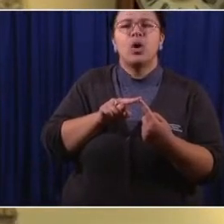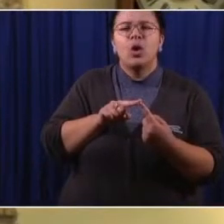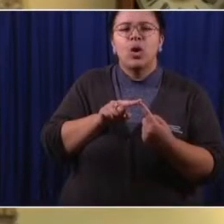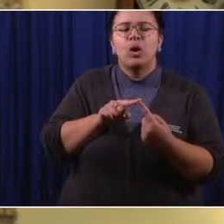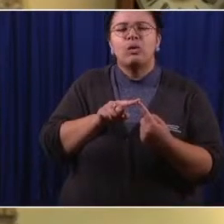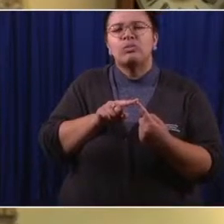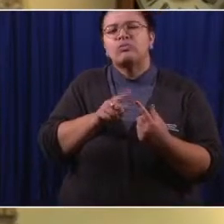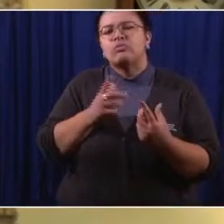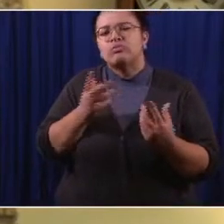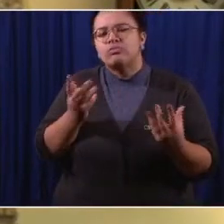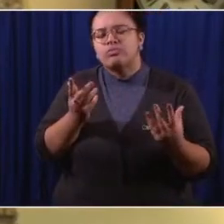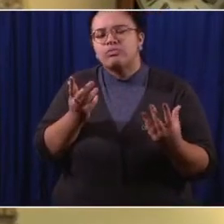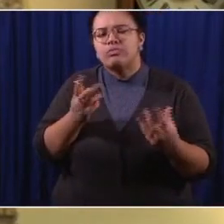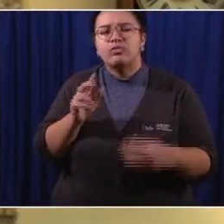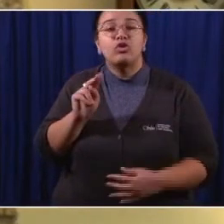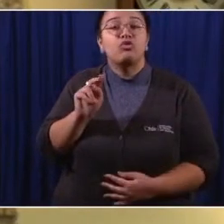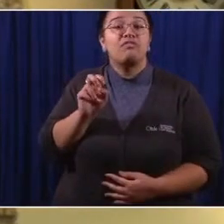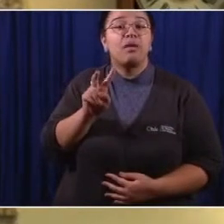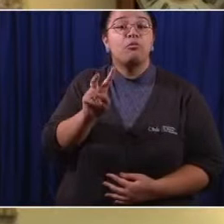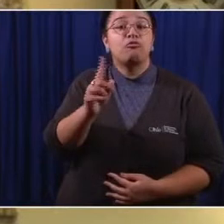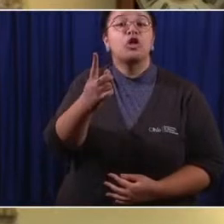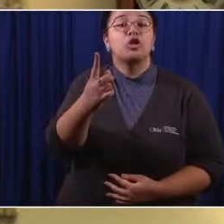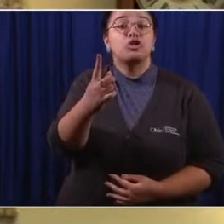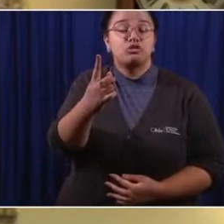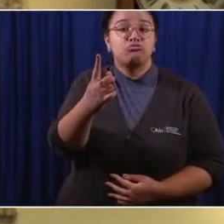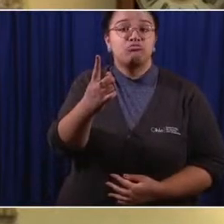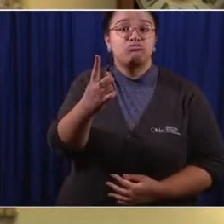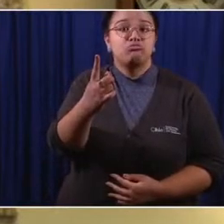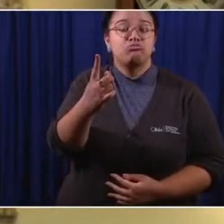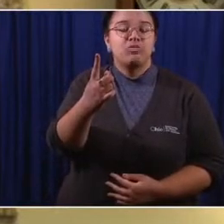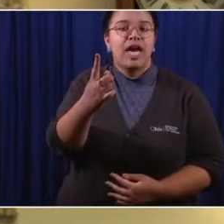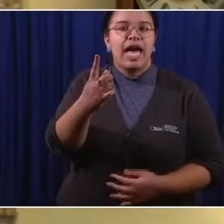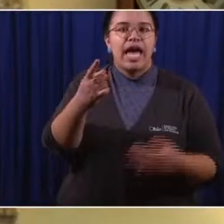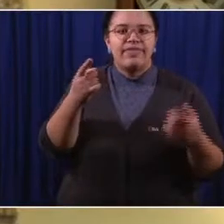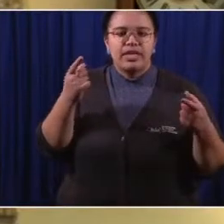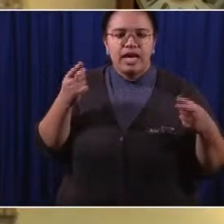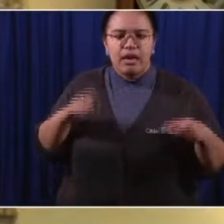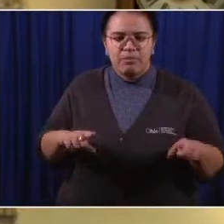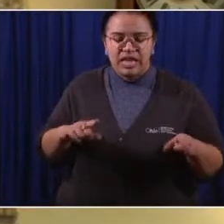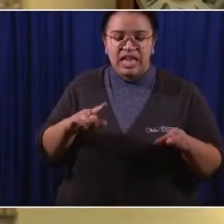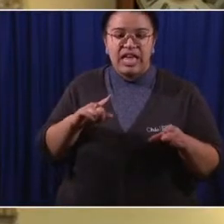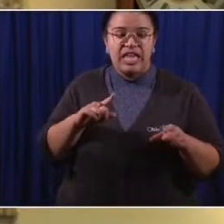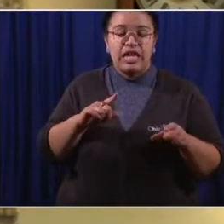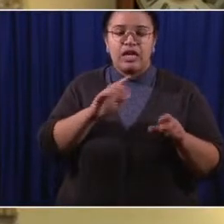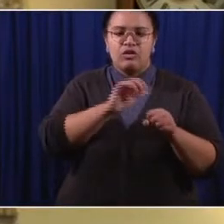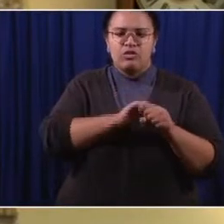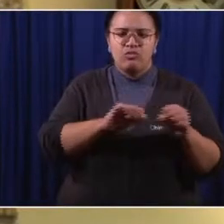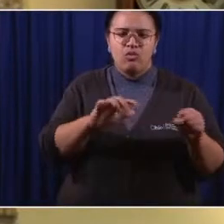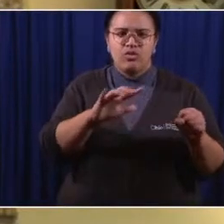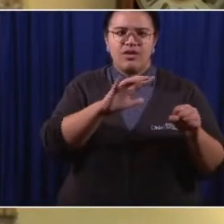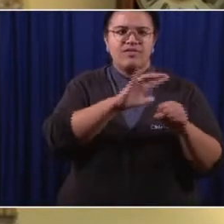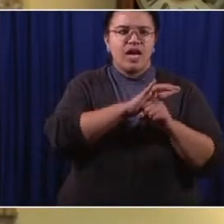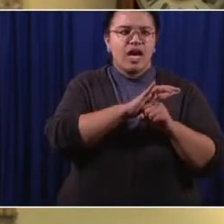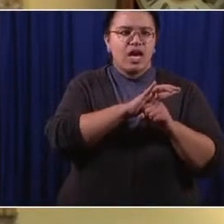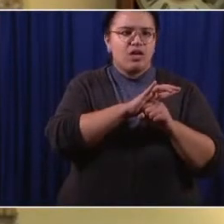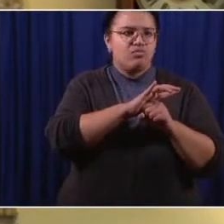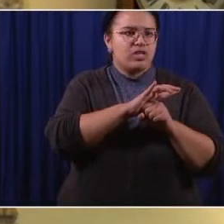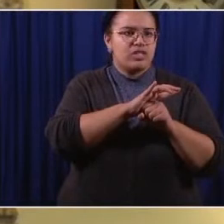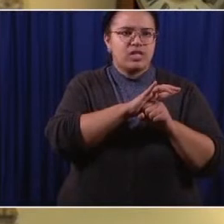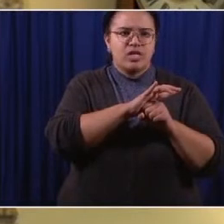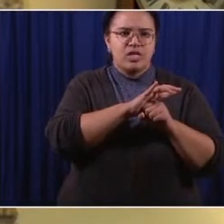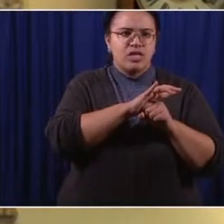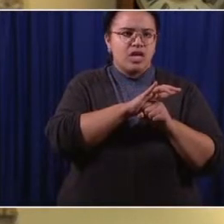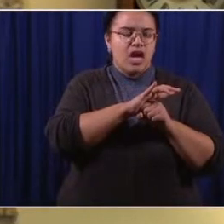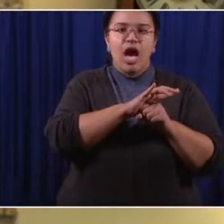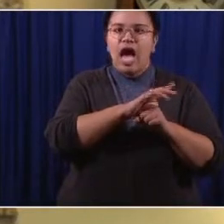say that the November 1st comes and the virus works. It's a miracle vaccine. I'm sorry. It's a miracle vaccine and